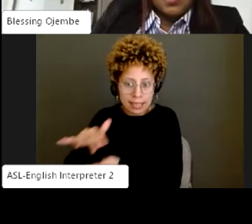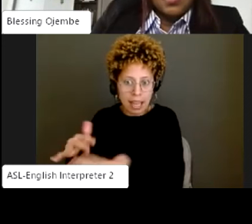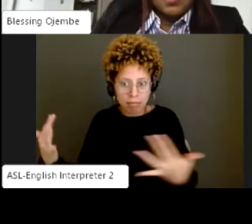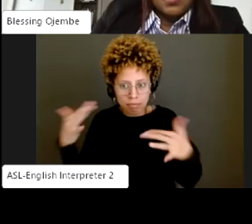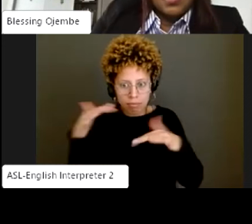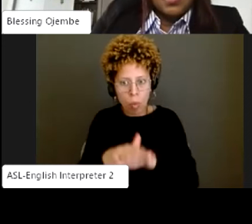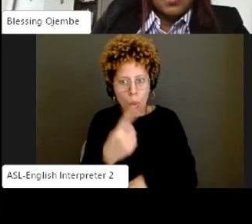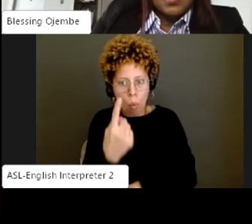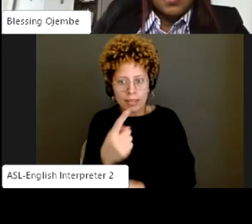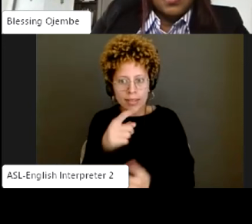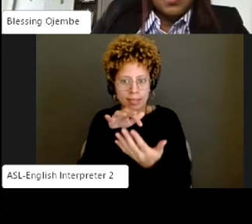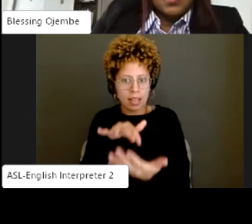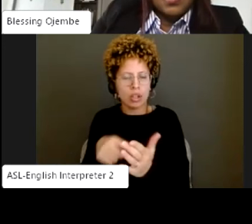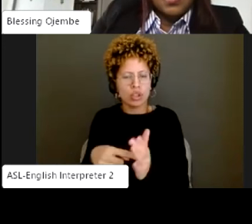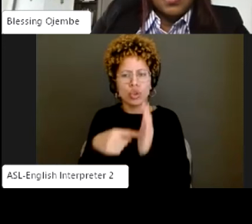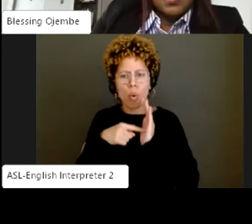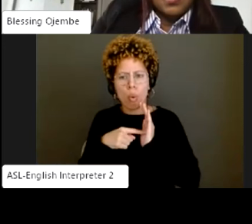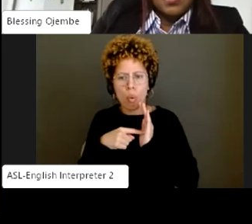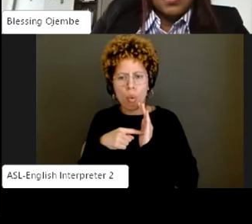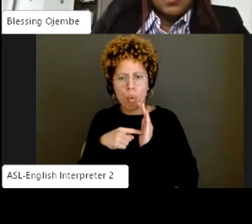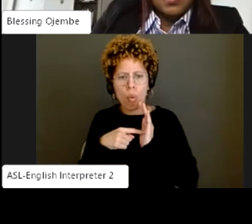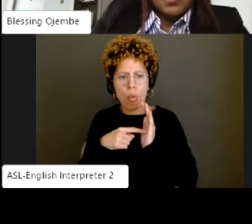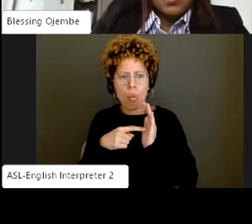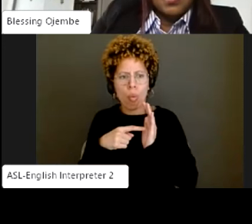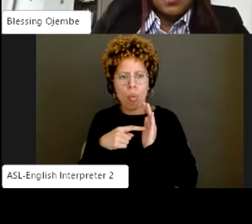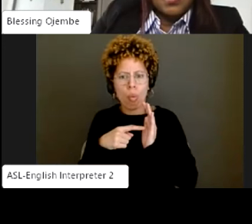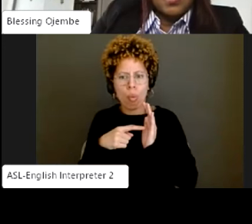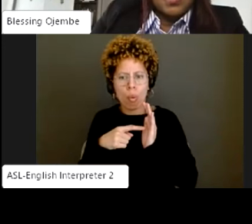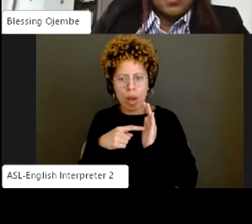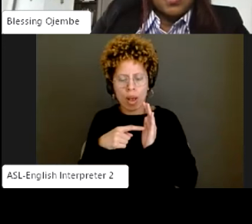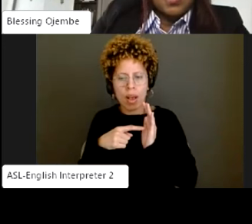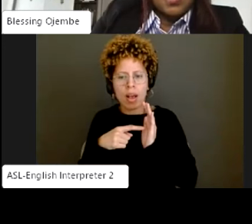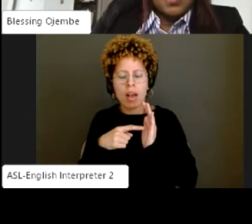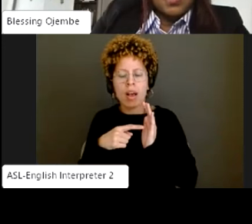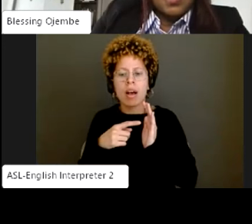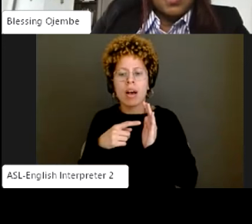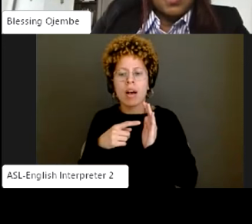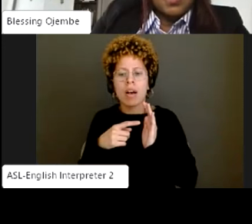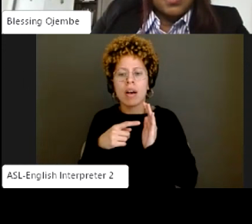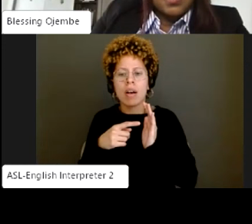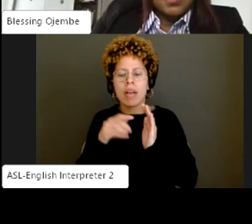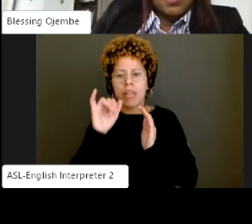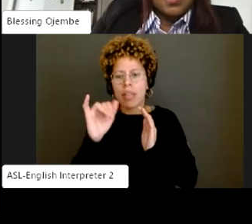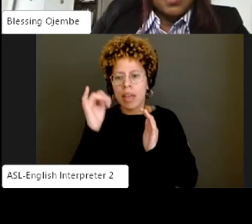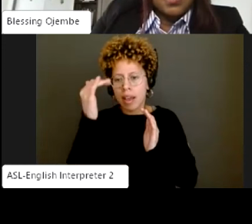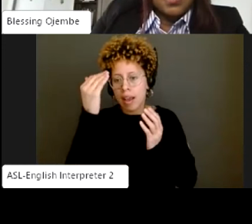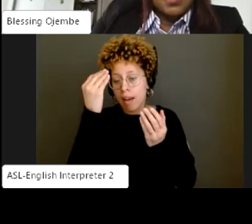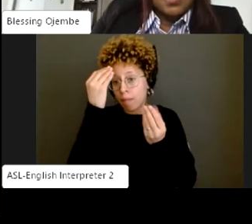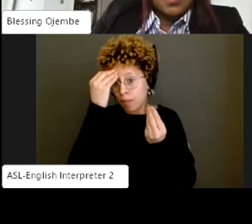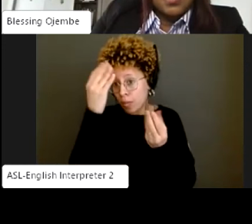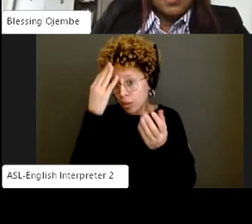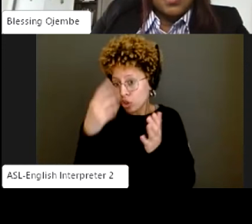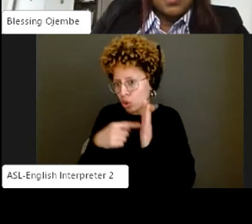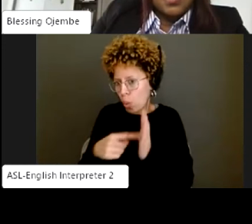us demarcations of when you have the level of gait speed where you have, which give us an information of what is happening. A